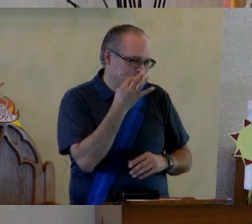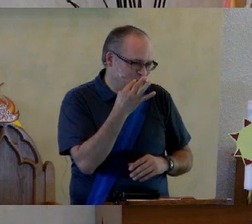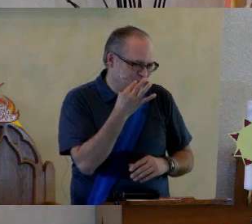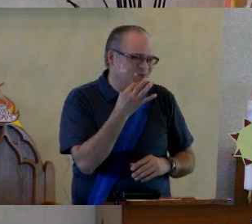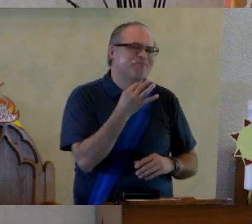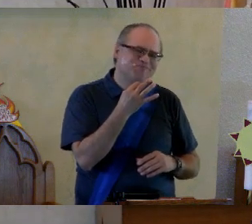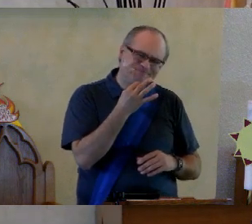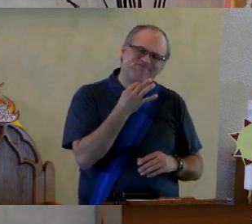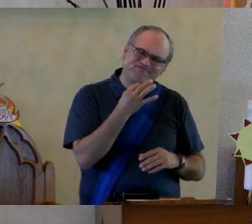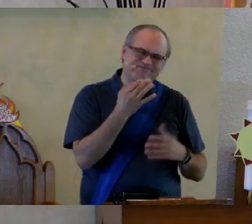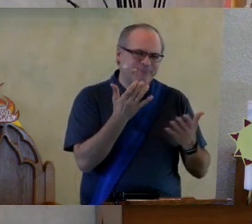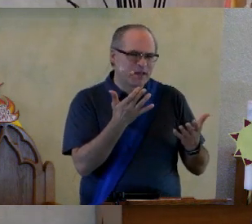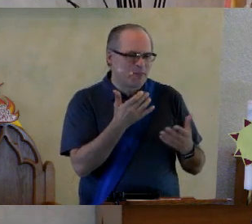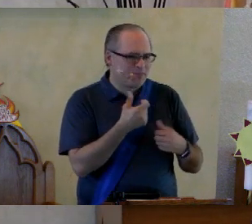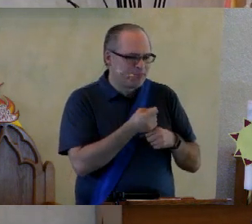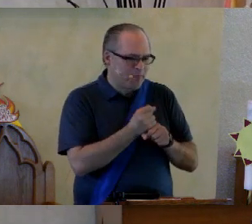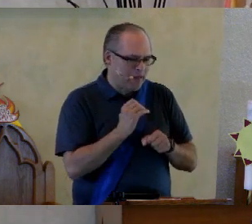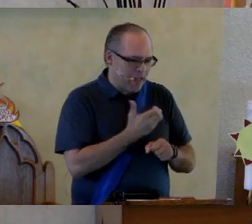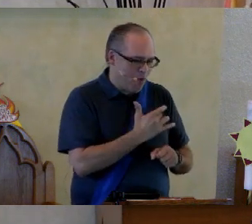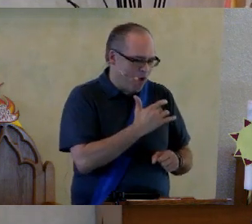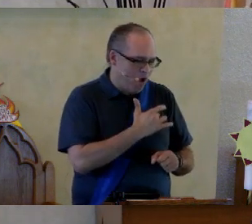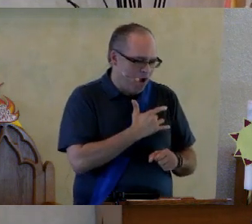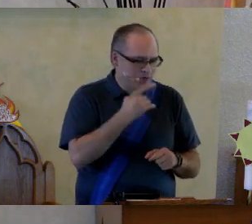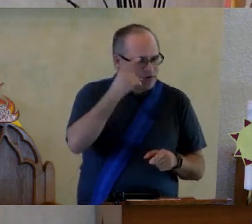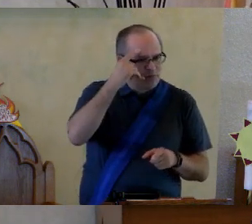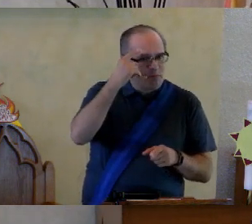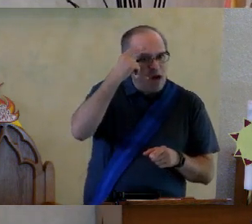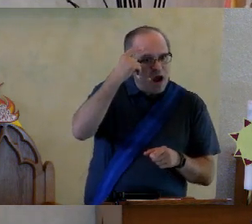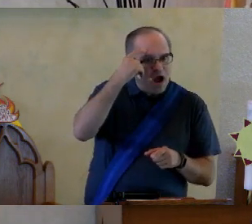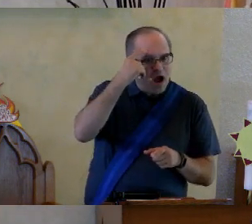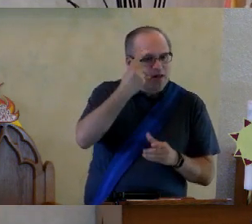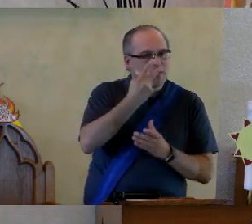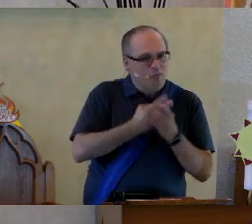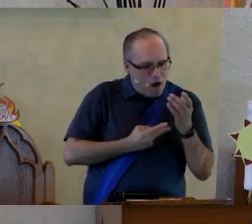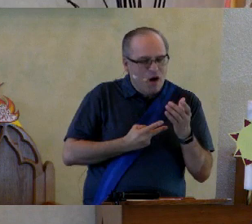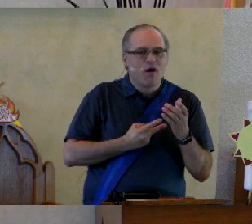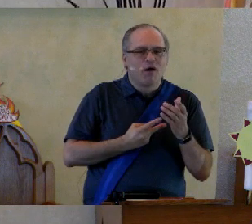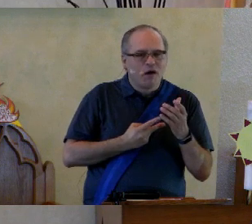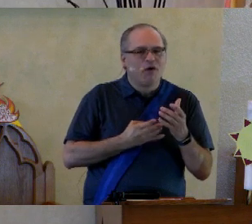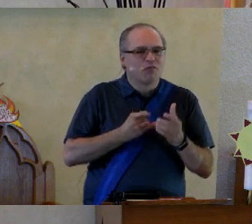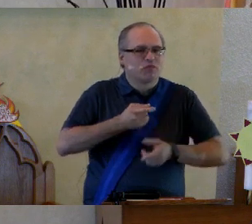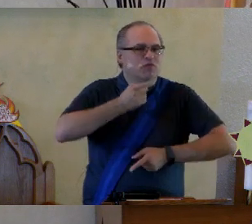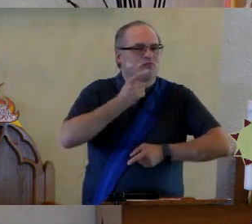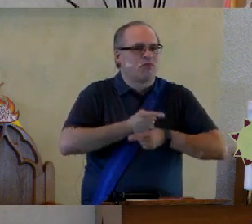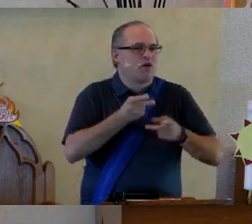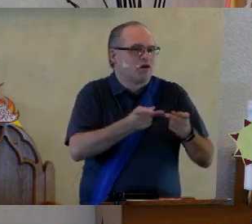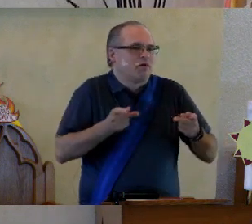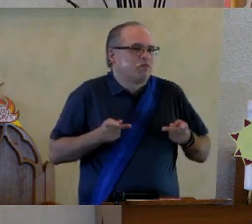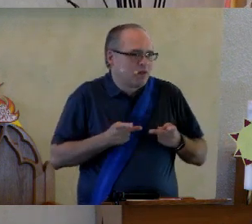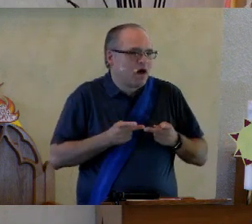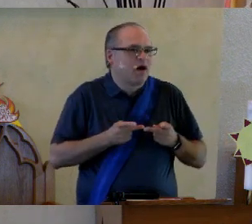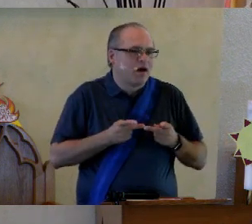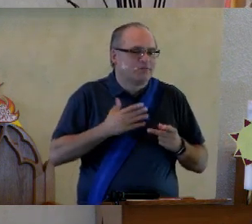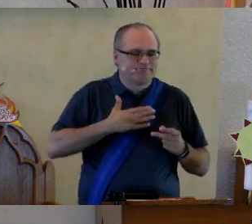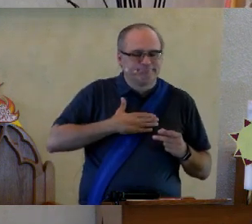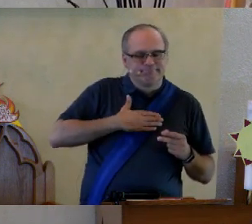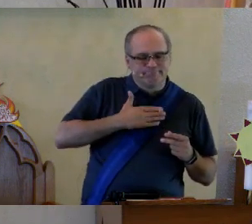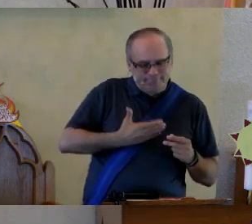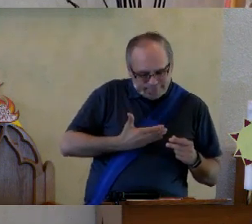put our hearts, our minds into a posture of confession, an openness to hear God's